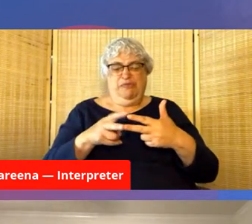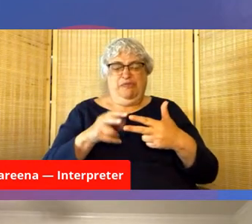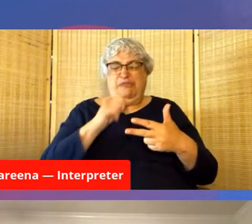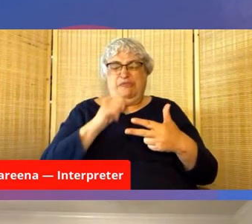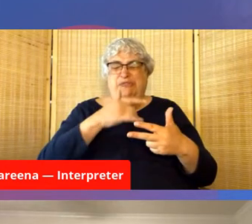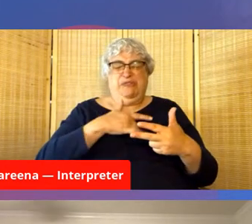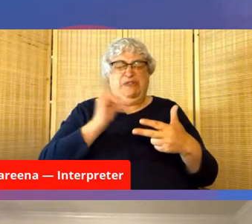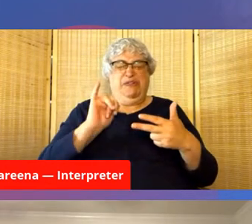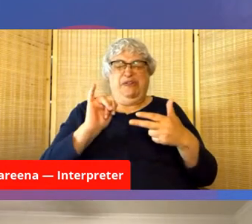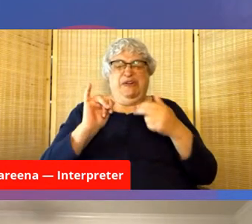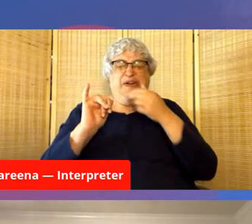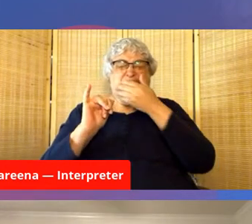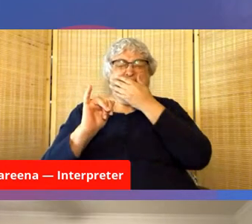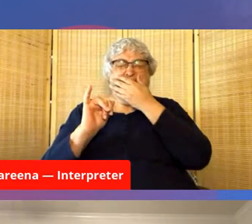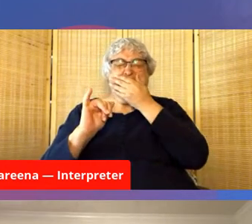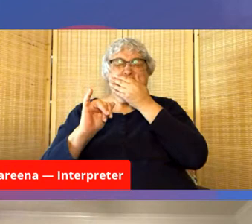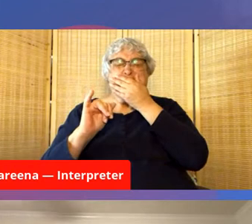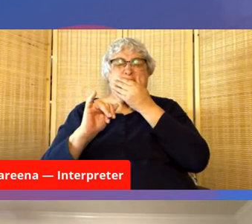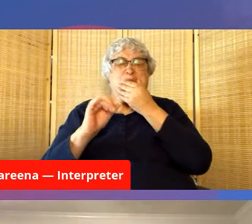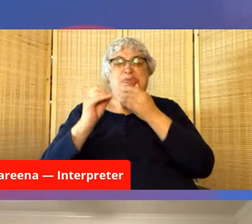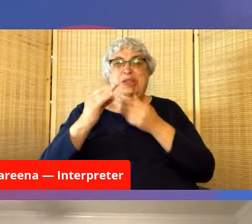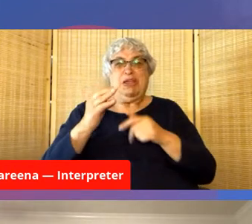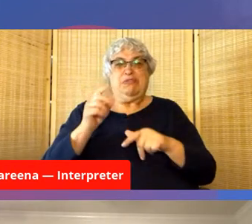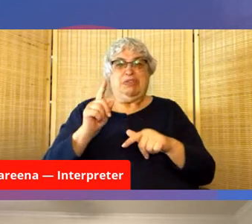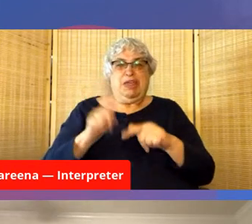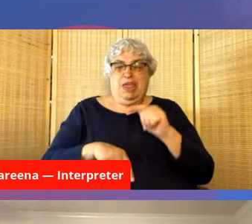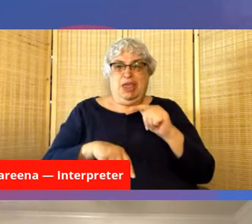feel like it, if they cannot put